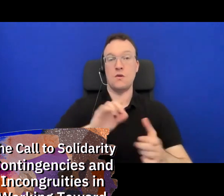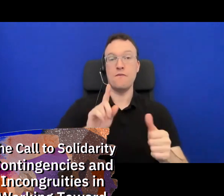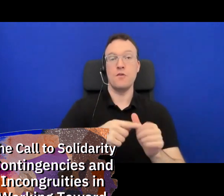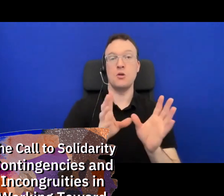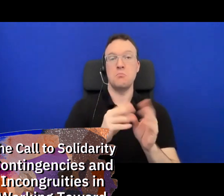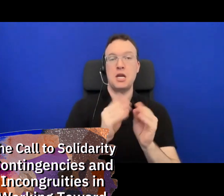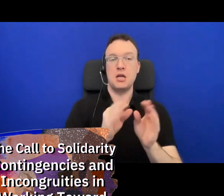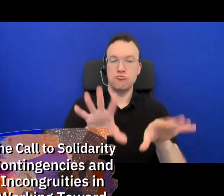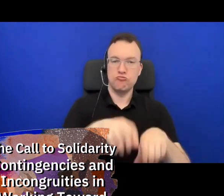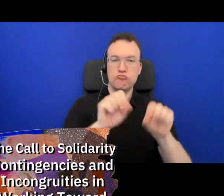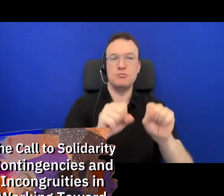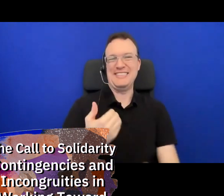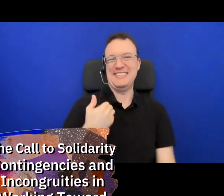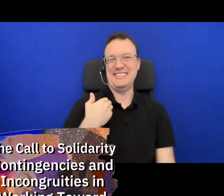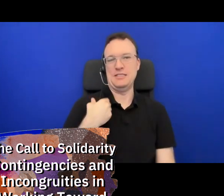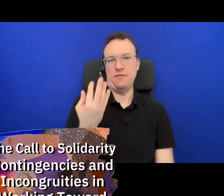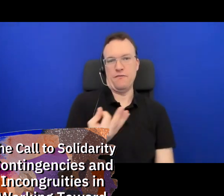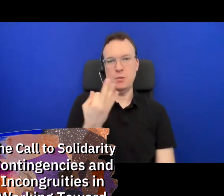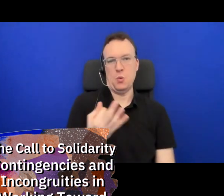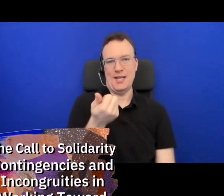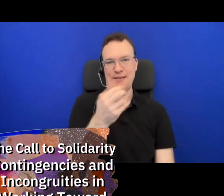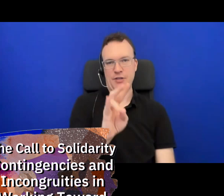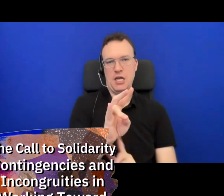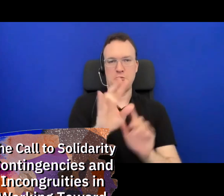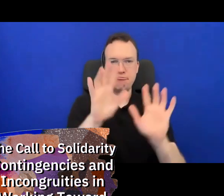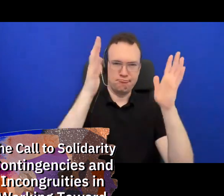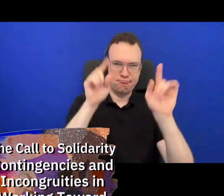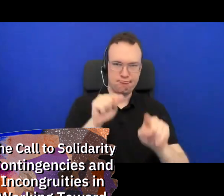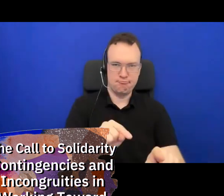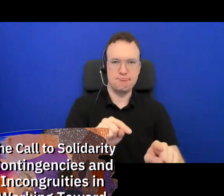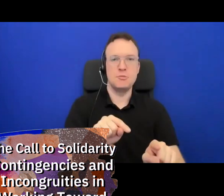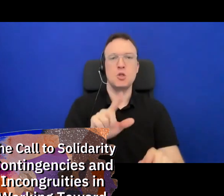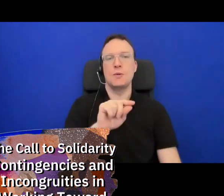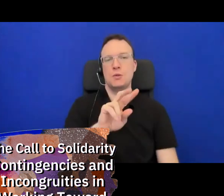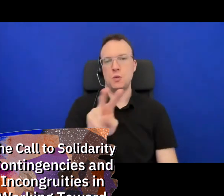meeting this past February 17th of